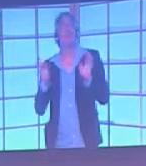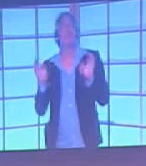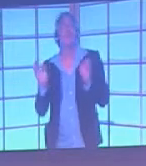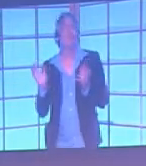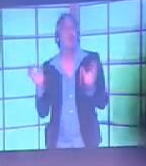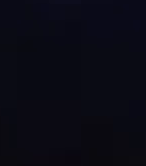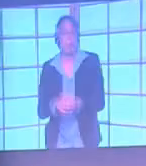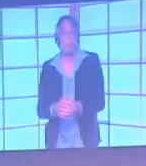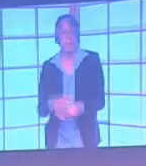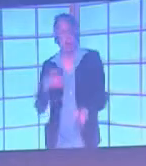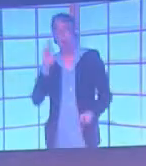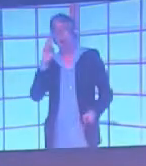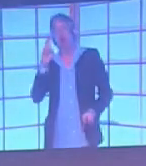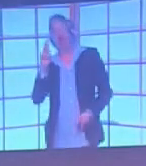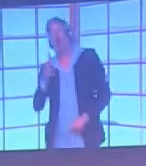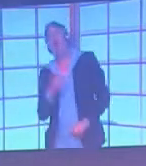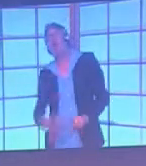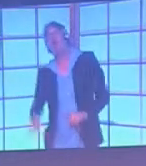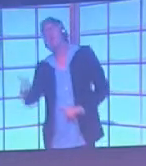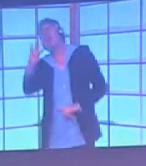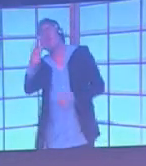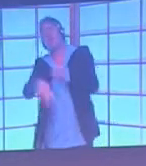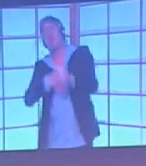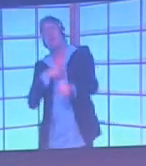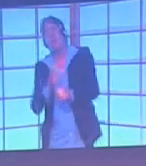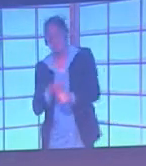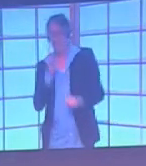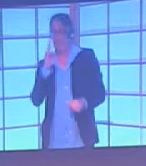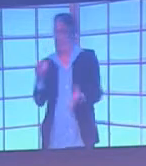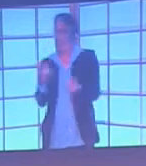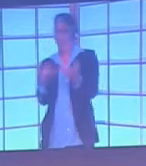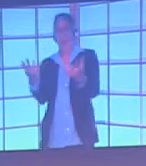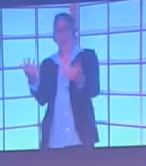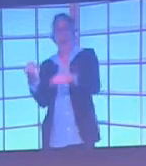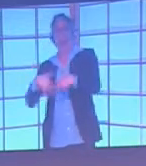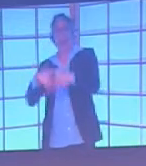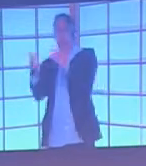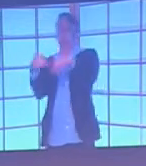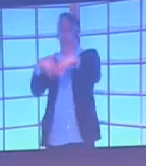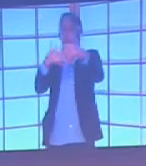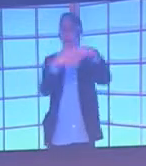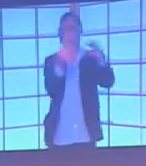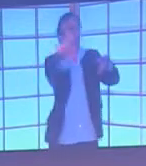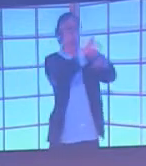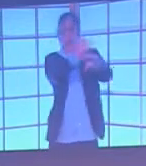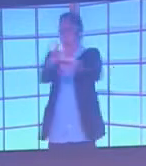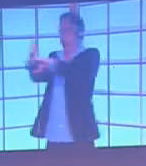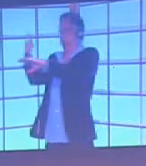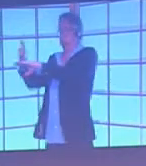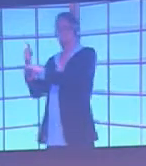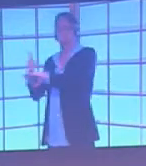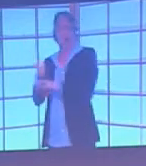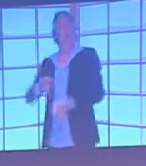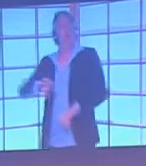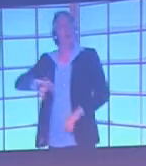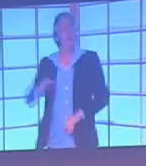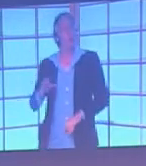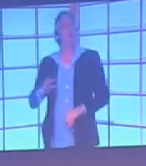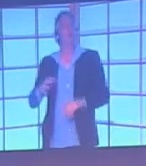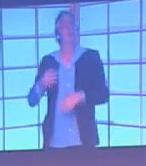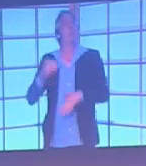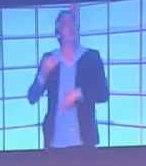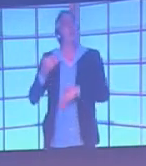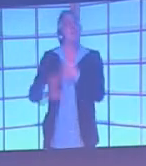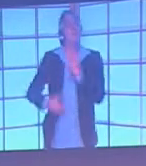many more national disabled supporters associations. For me, that is just as important a piece of work that CAFE does as all of the